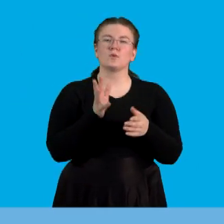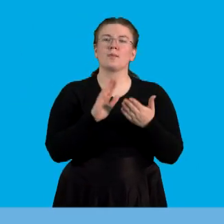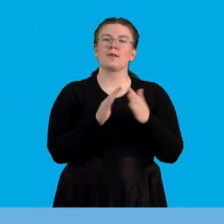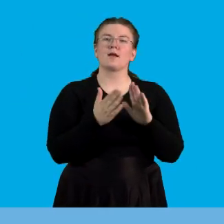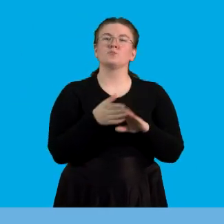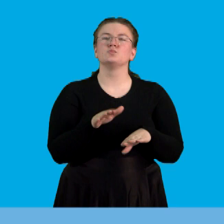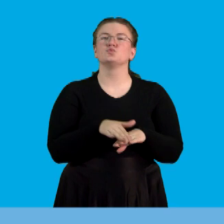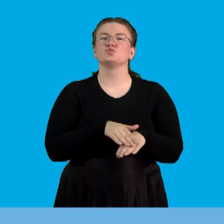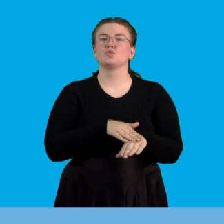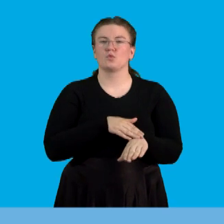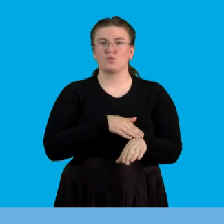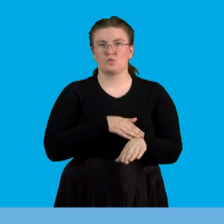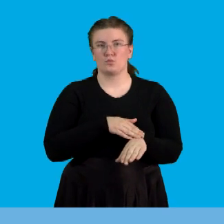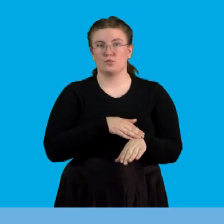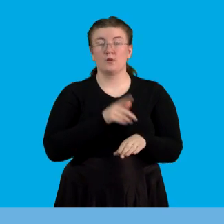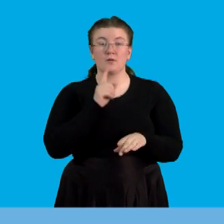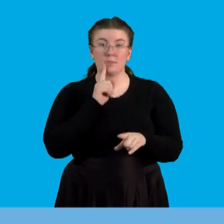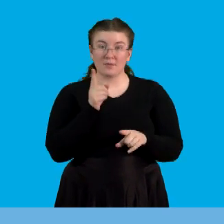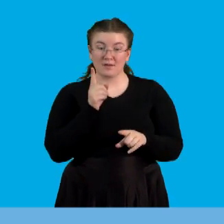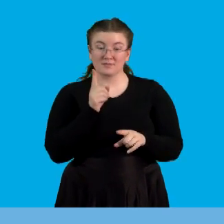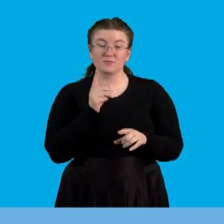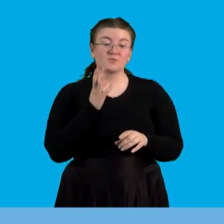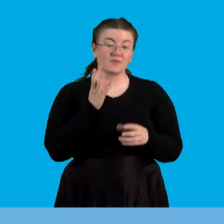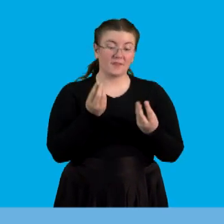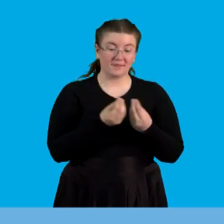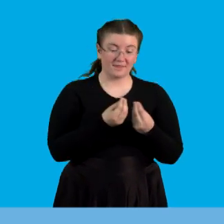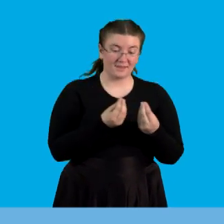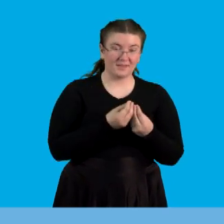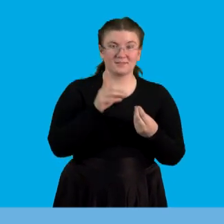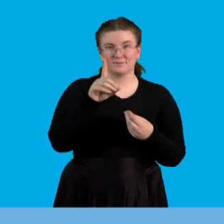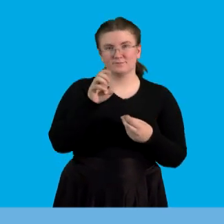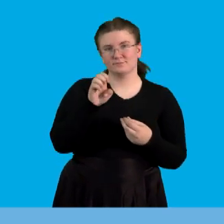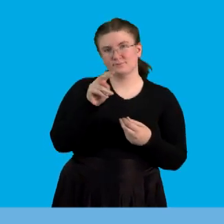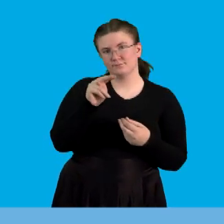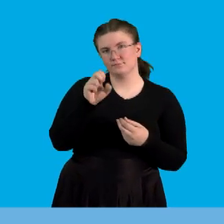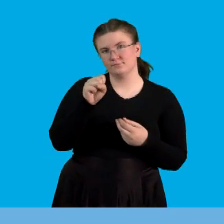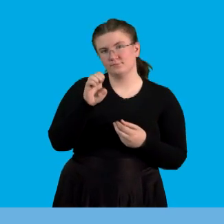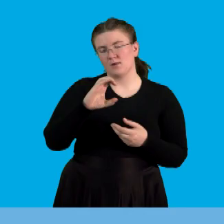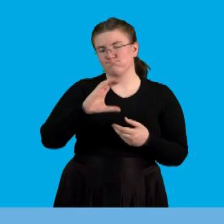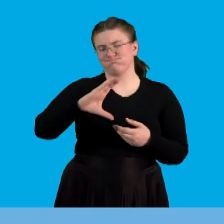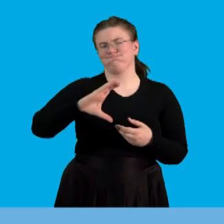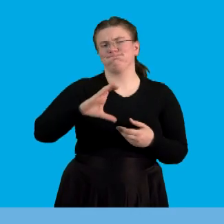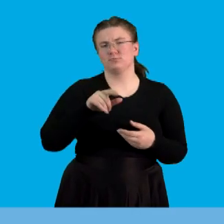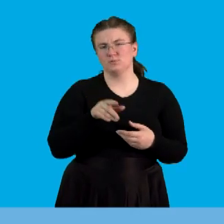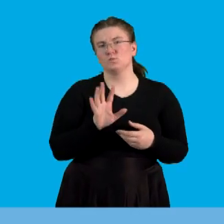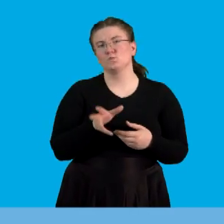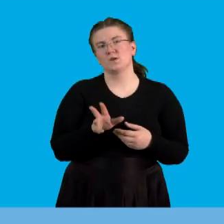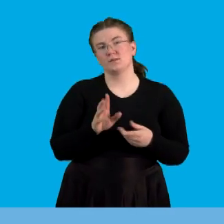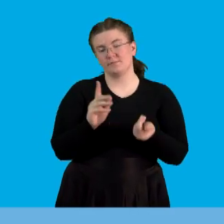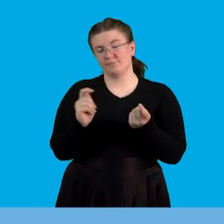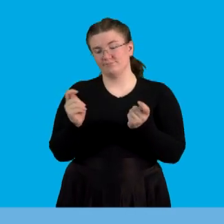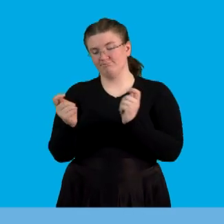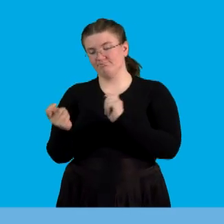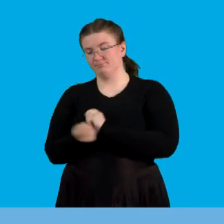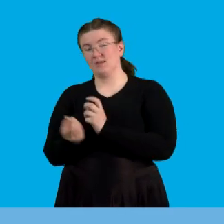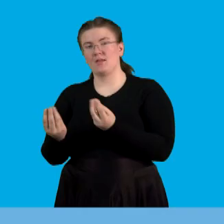to more dense, light slows down. But from more dense to less dense, the light is going to increase in terms of the speed. So we are also saying